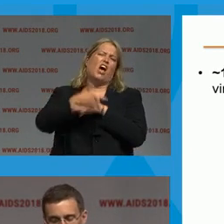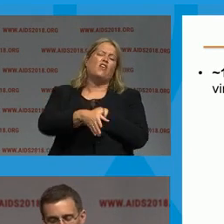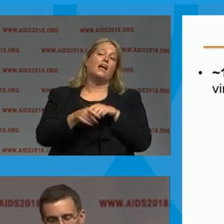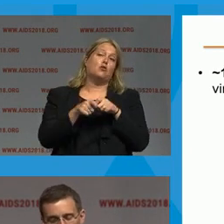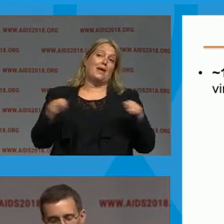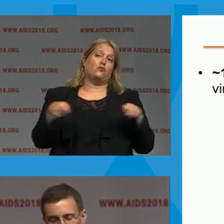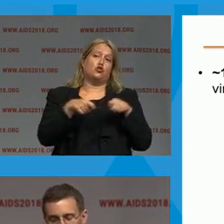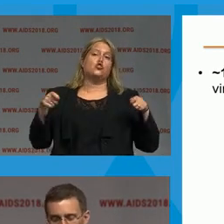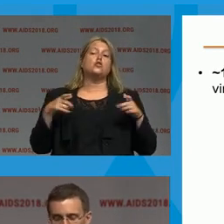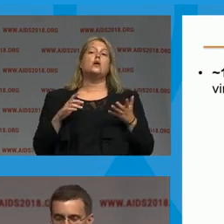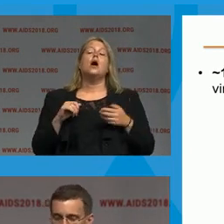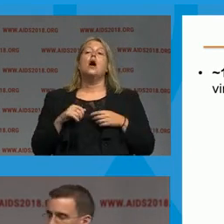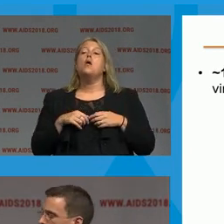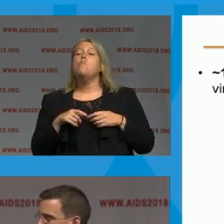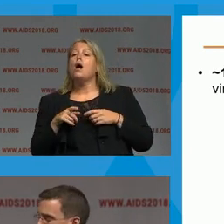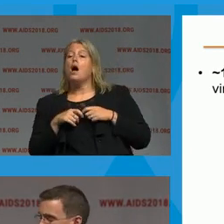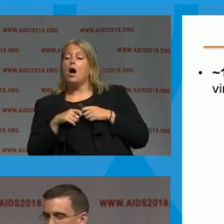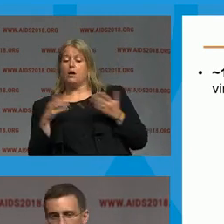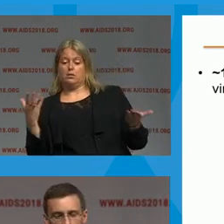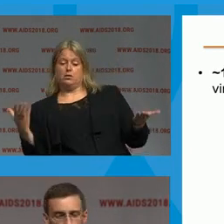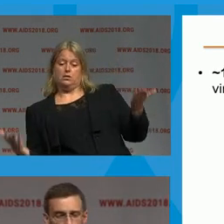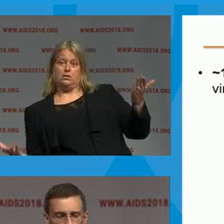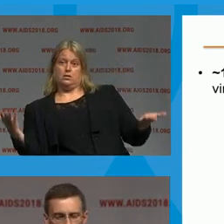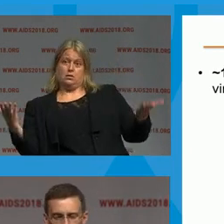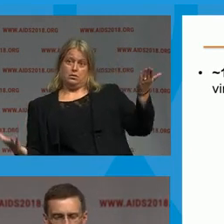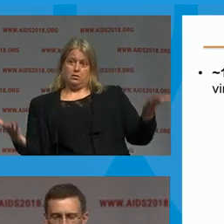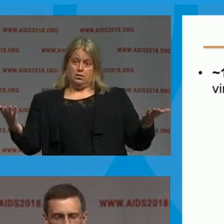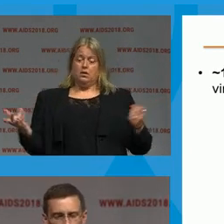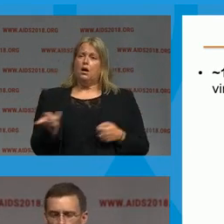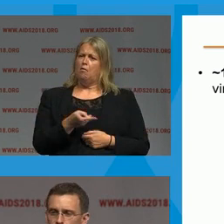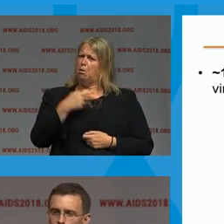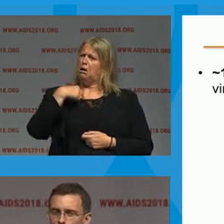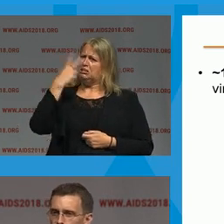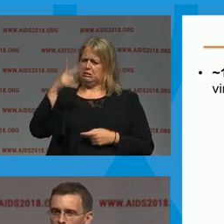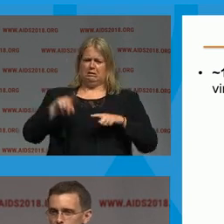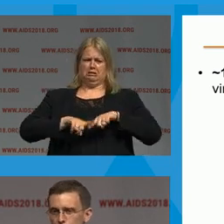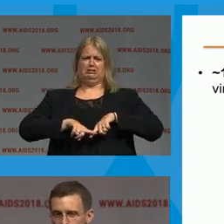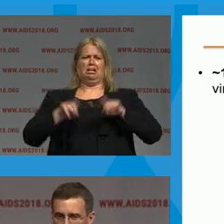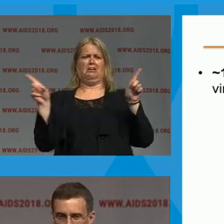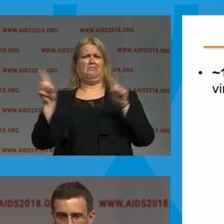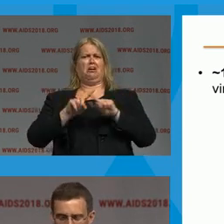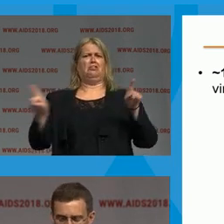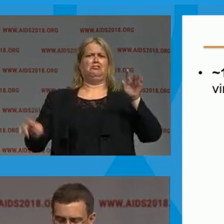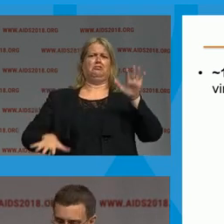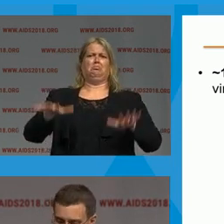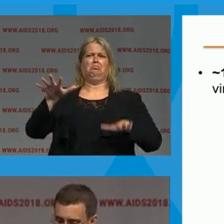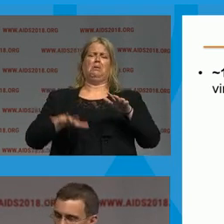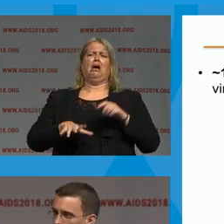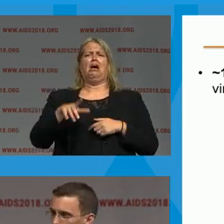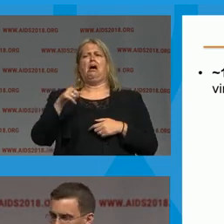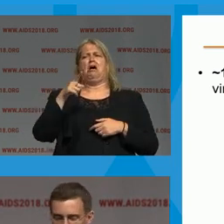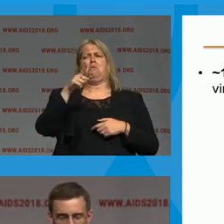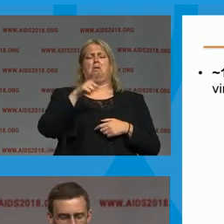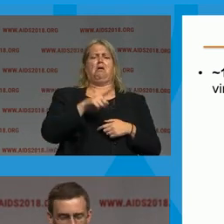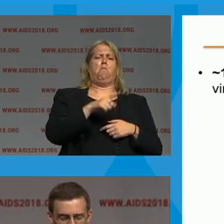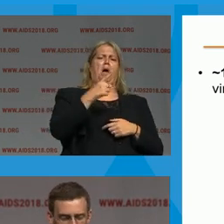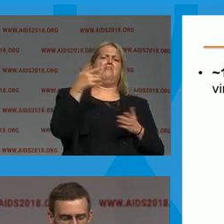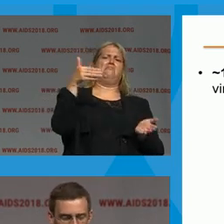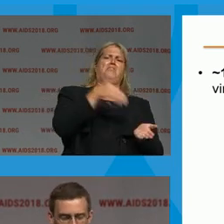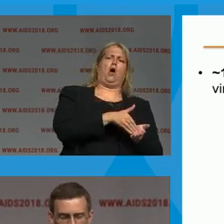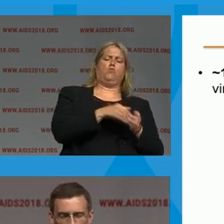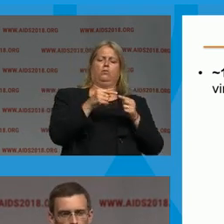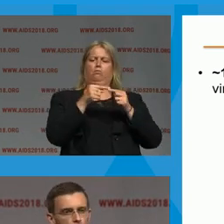we compare it to the measurement from this viral outgrowth assay, we see that the measures differ by about 1,000 to 1, which is a pretty big